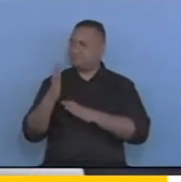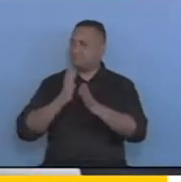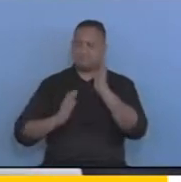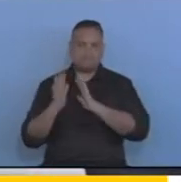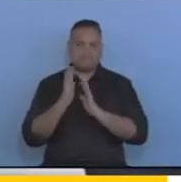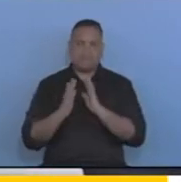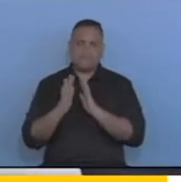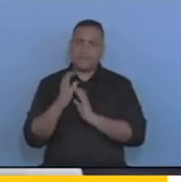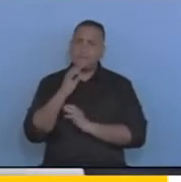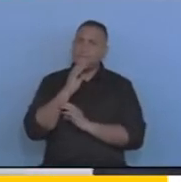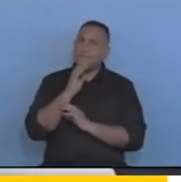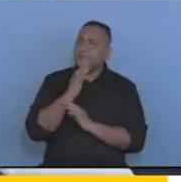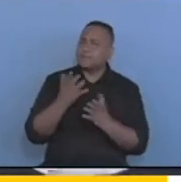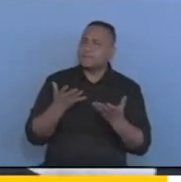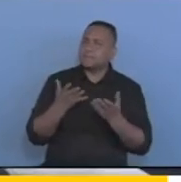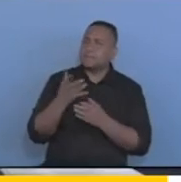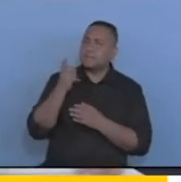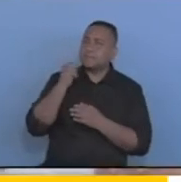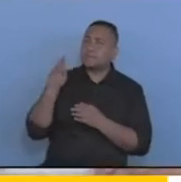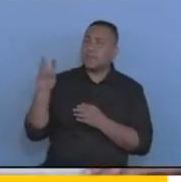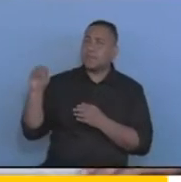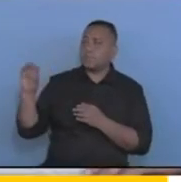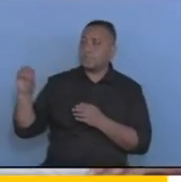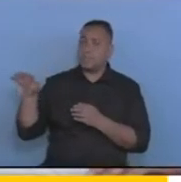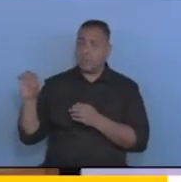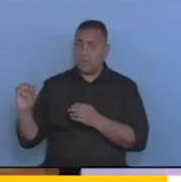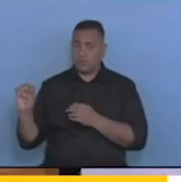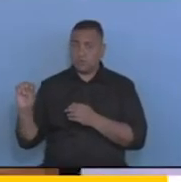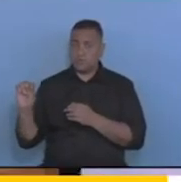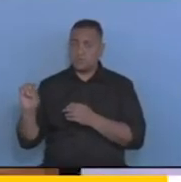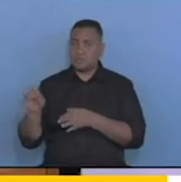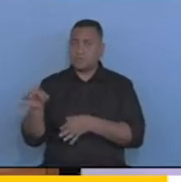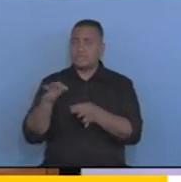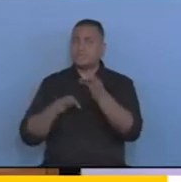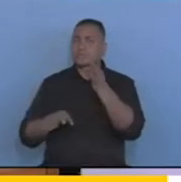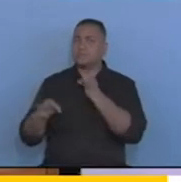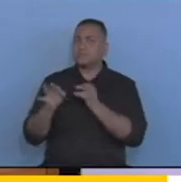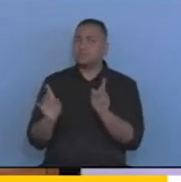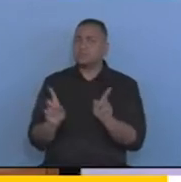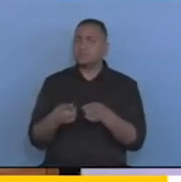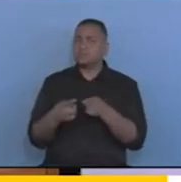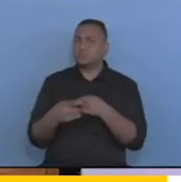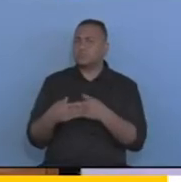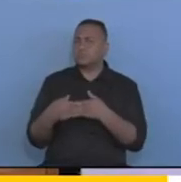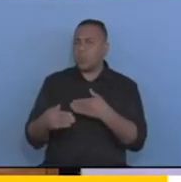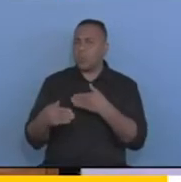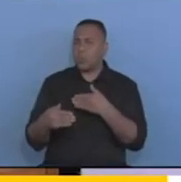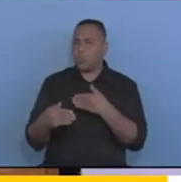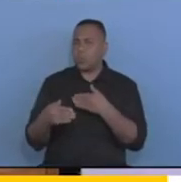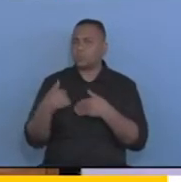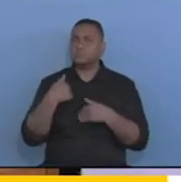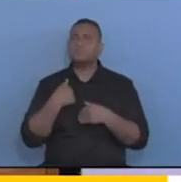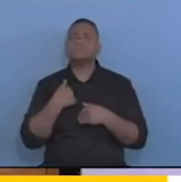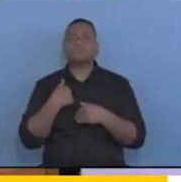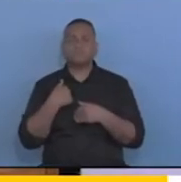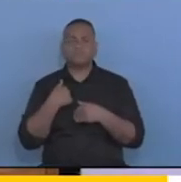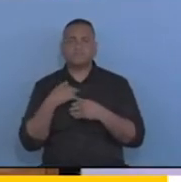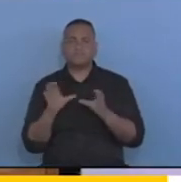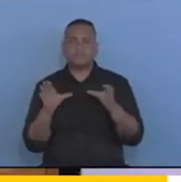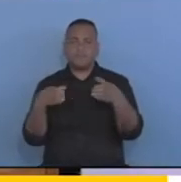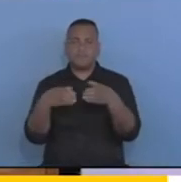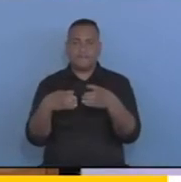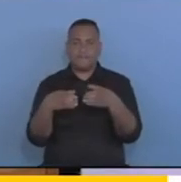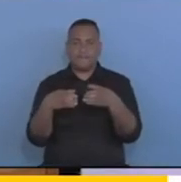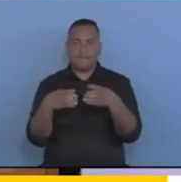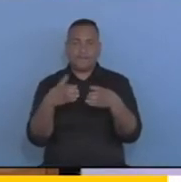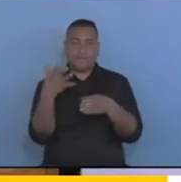Klenchmer touched on it a little bit earlier. So basically, I am the phase one facilitator. You can